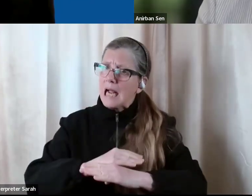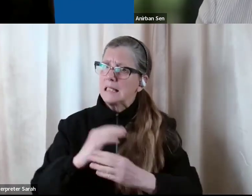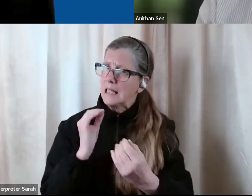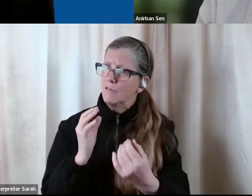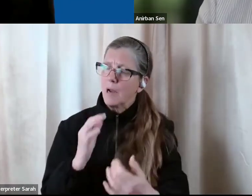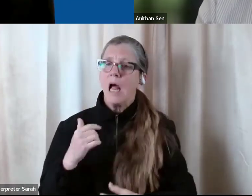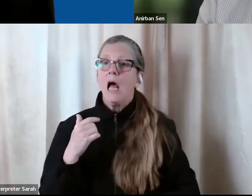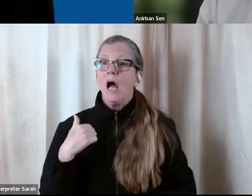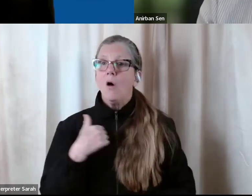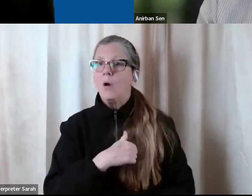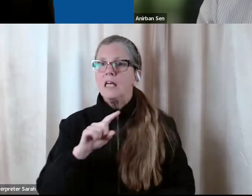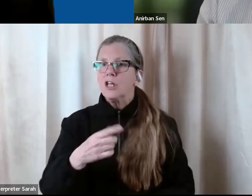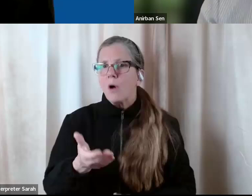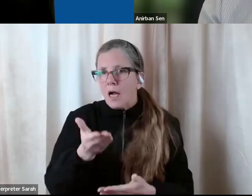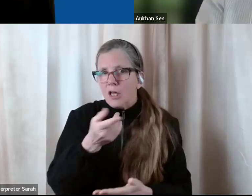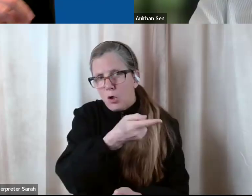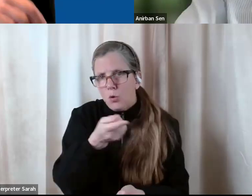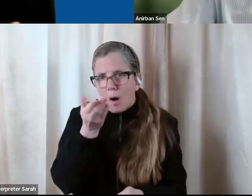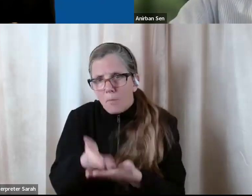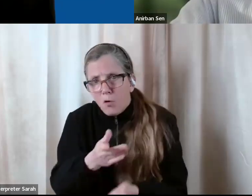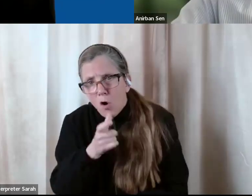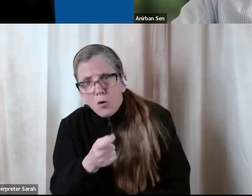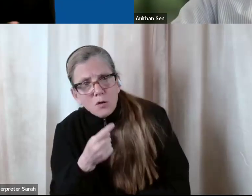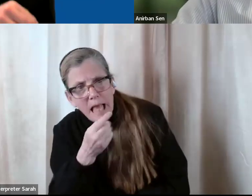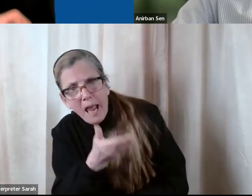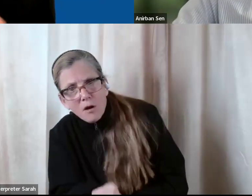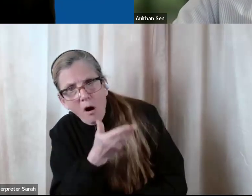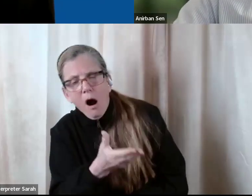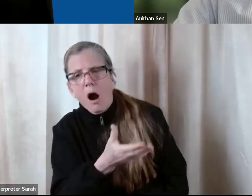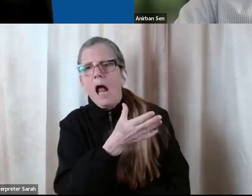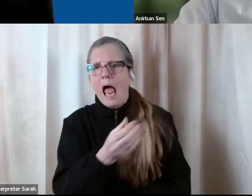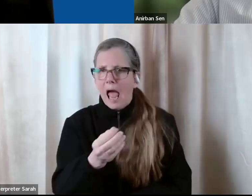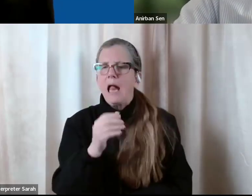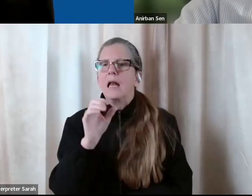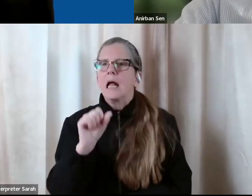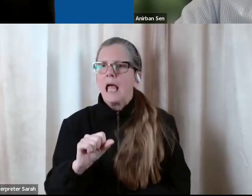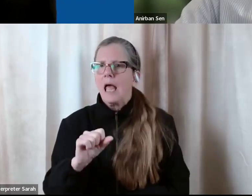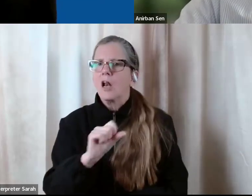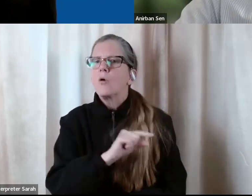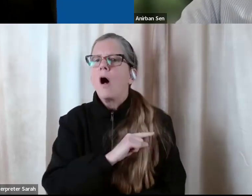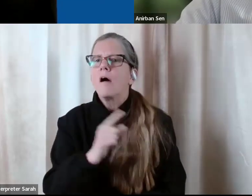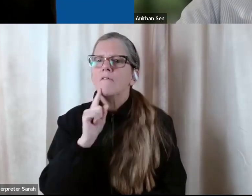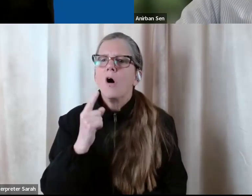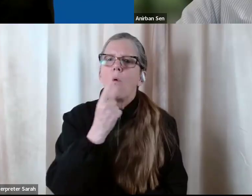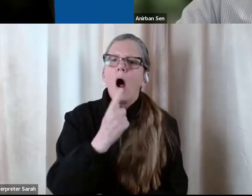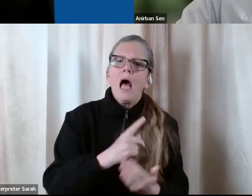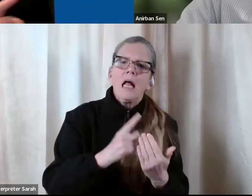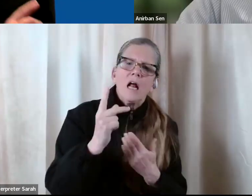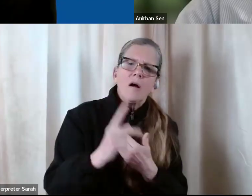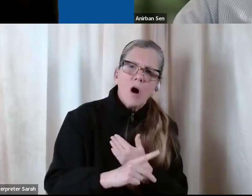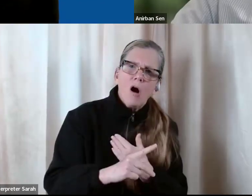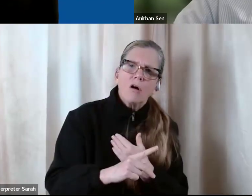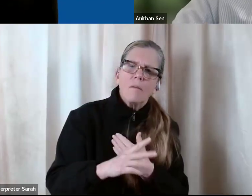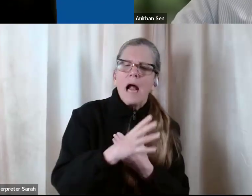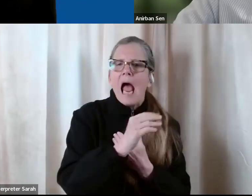say they are, and they have the attributes to be eligible for one program by using participation in another program as a proxy